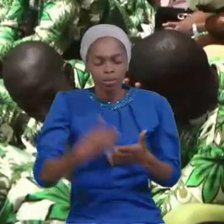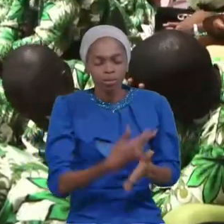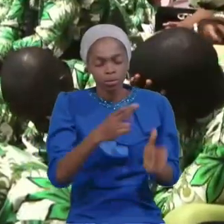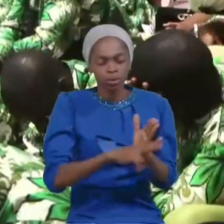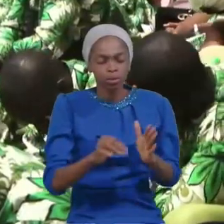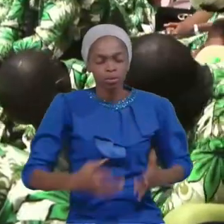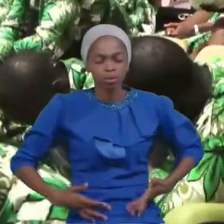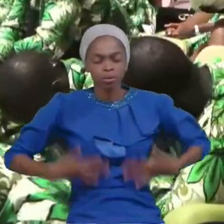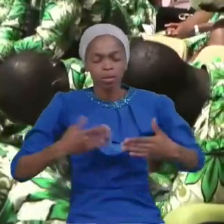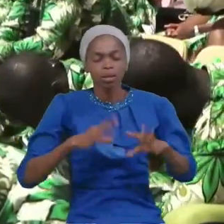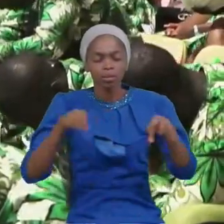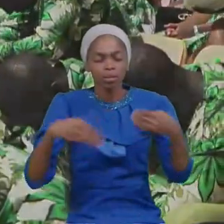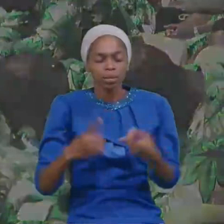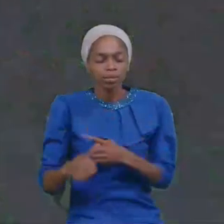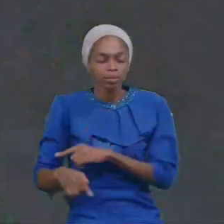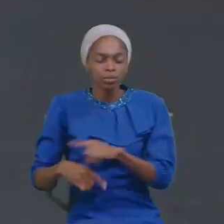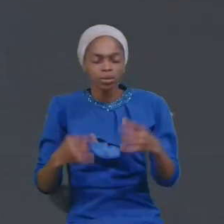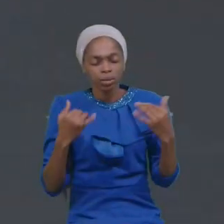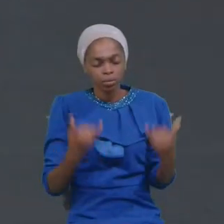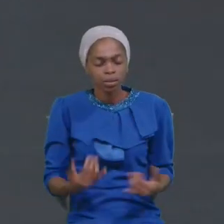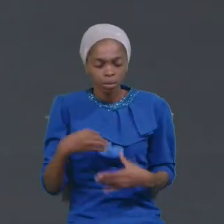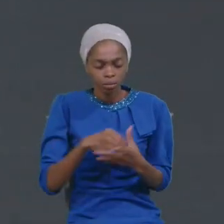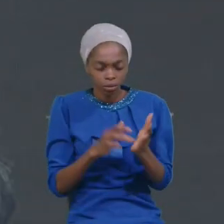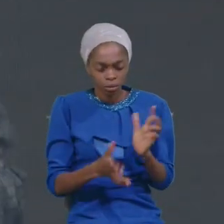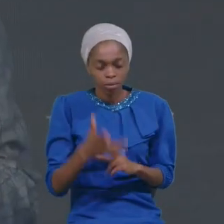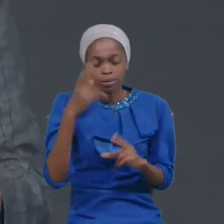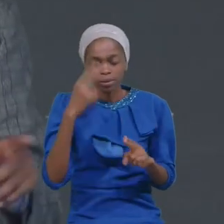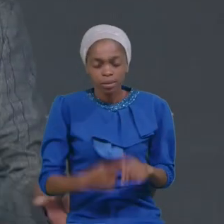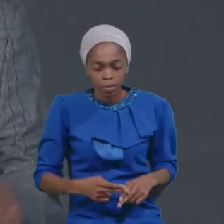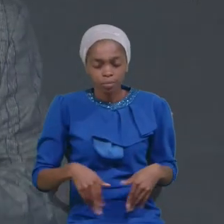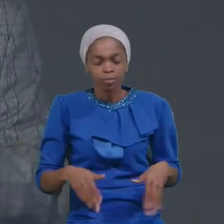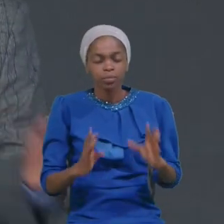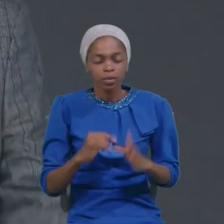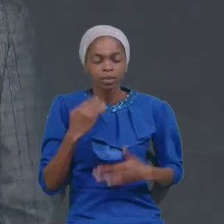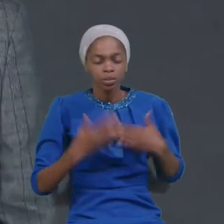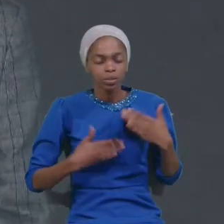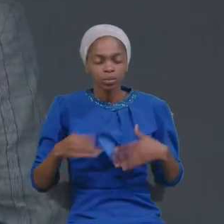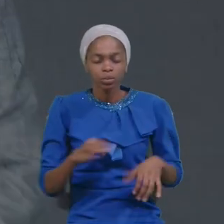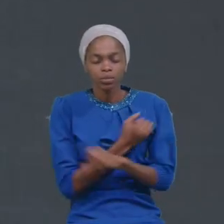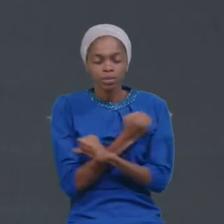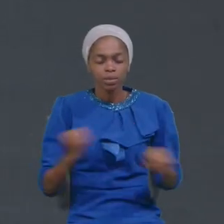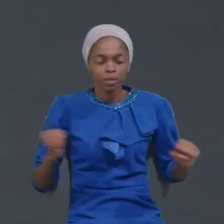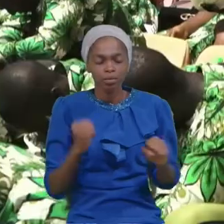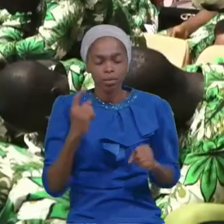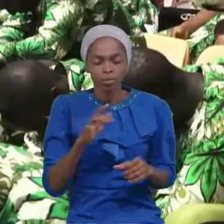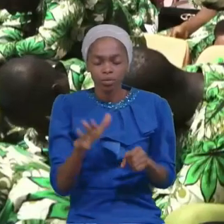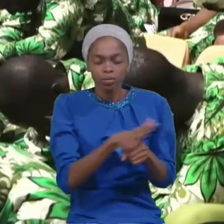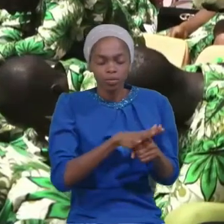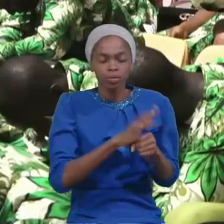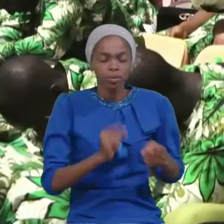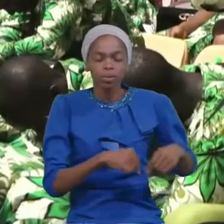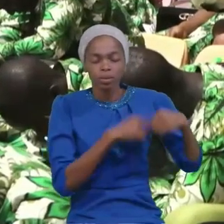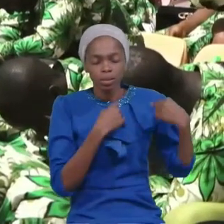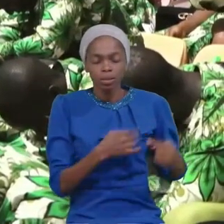of salvation fill their heart. And let them now, by that joy, by that justification,